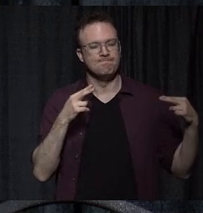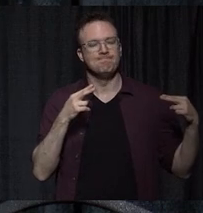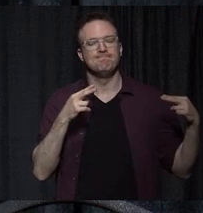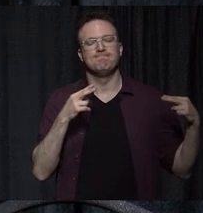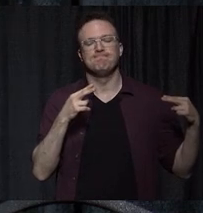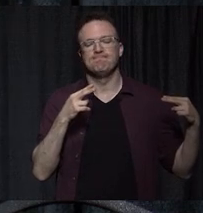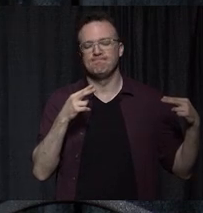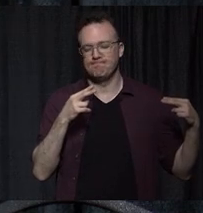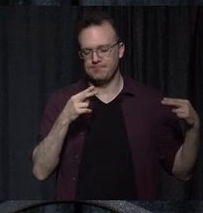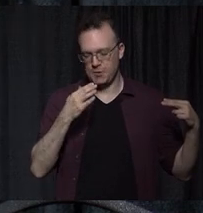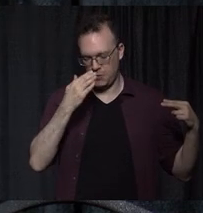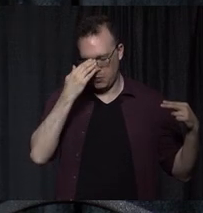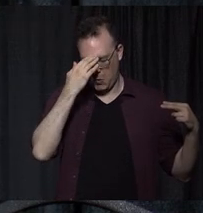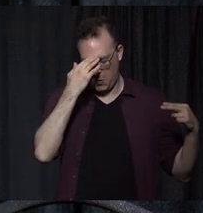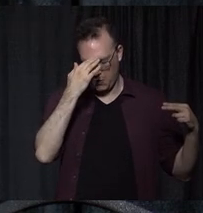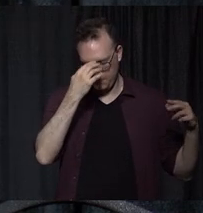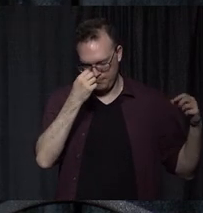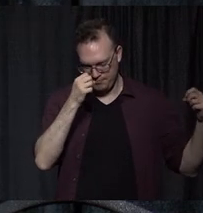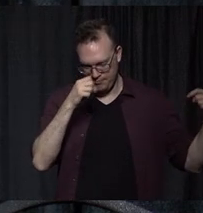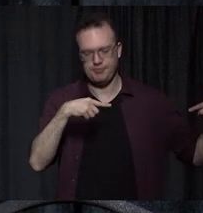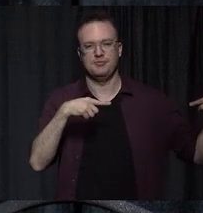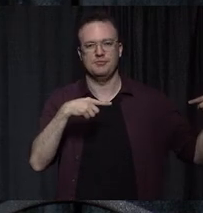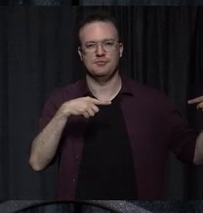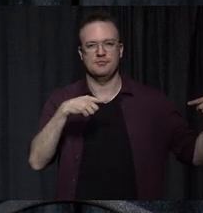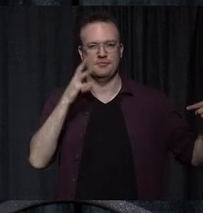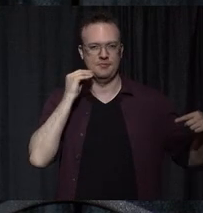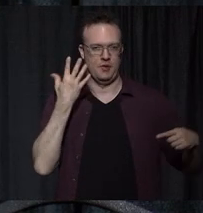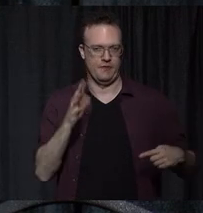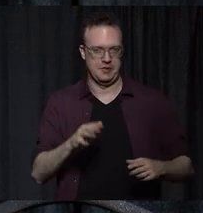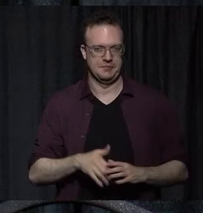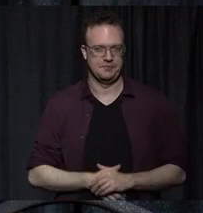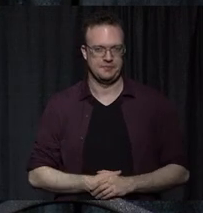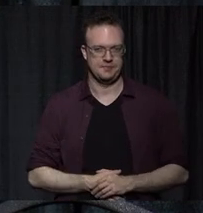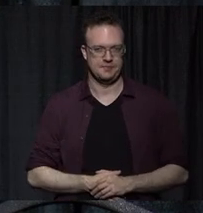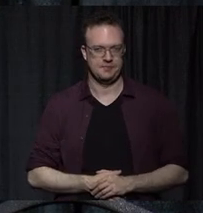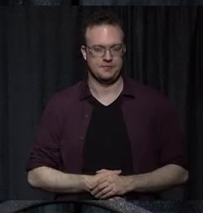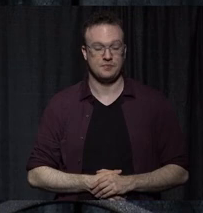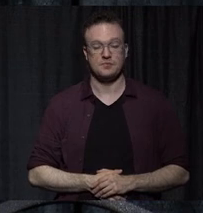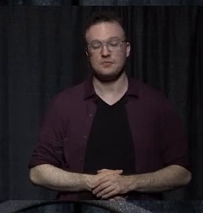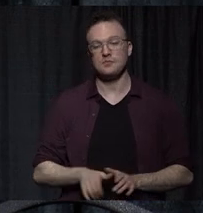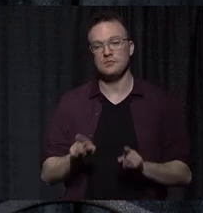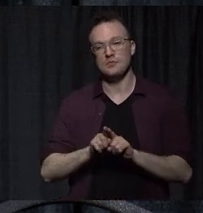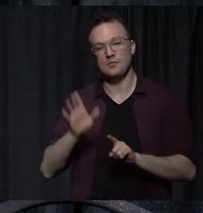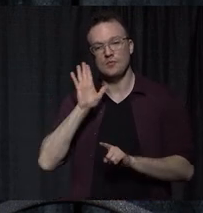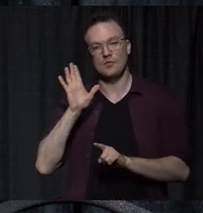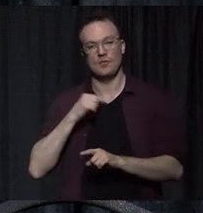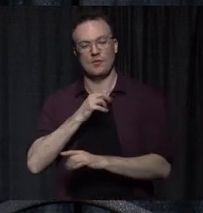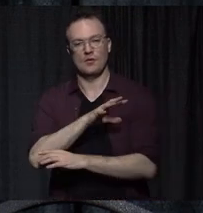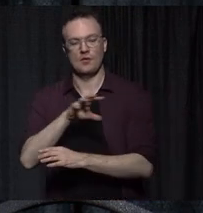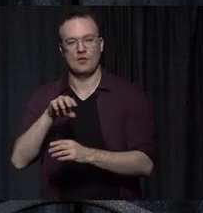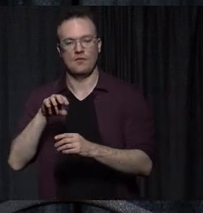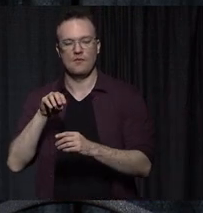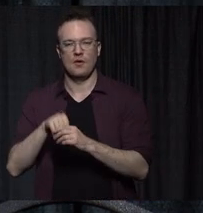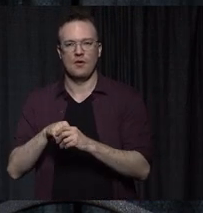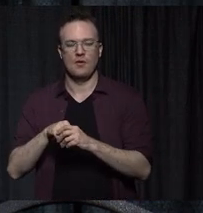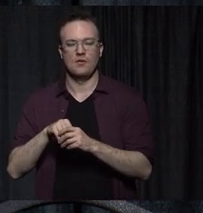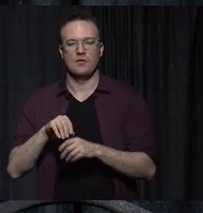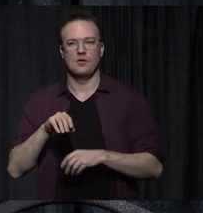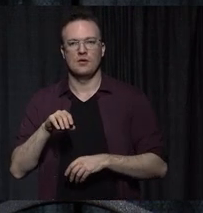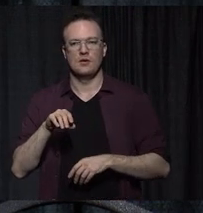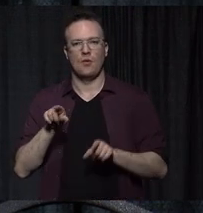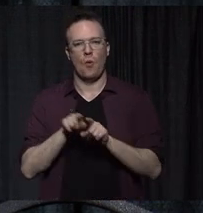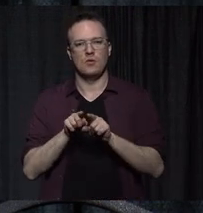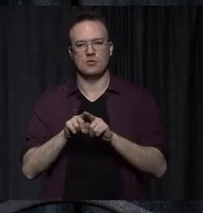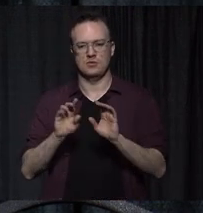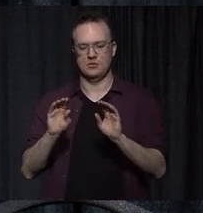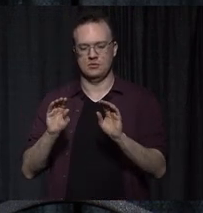know, because we've done it. I've also, in the past, been a part of and put